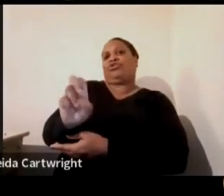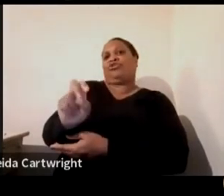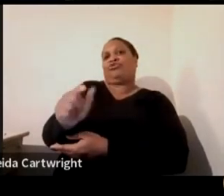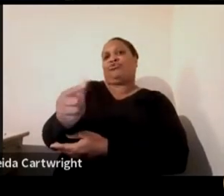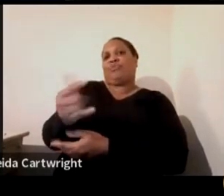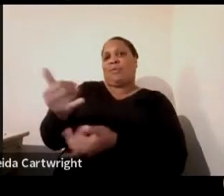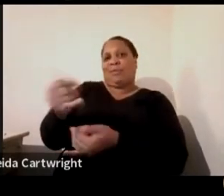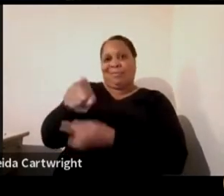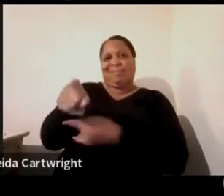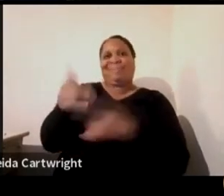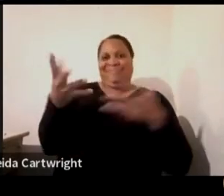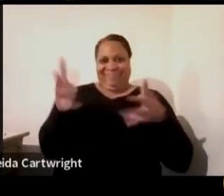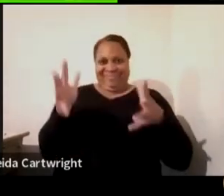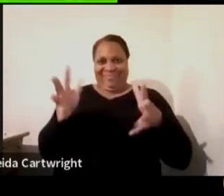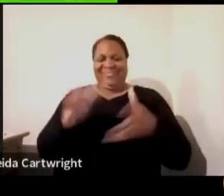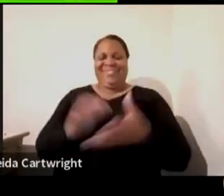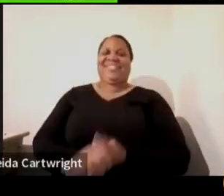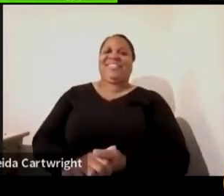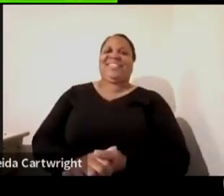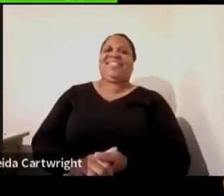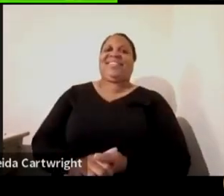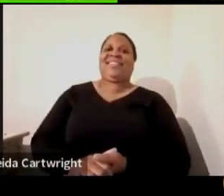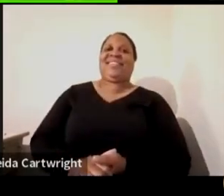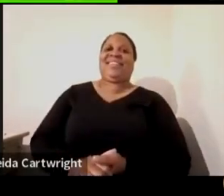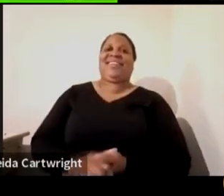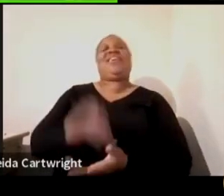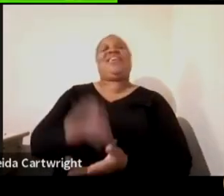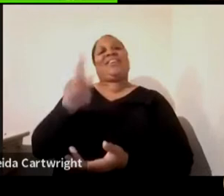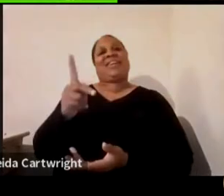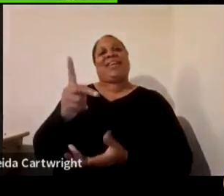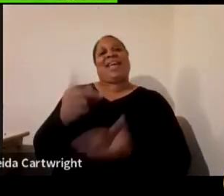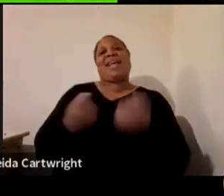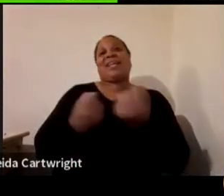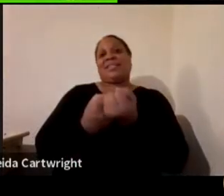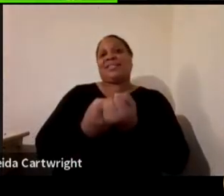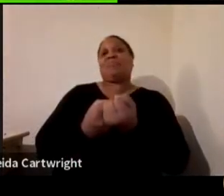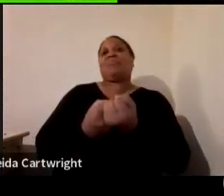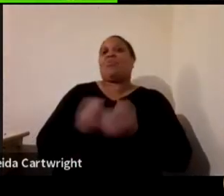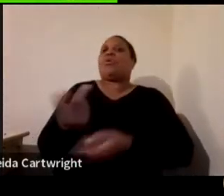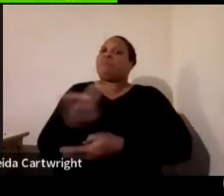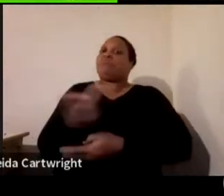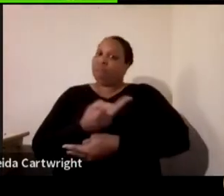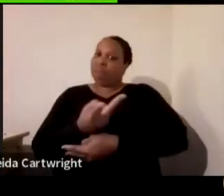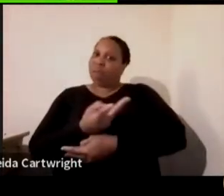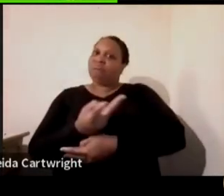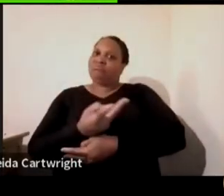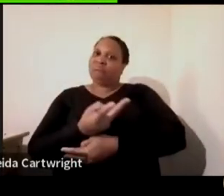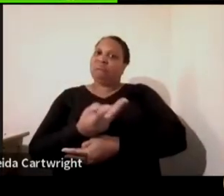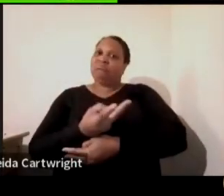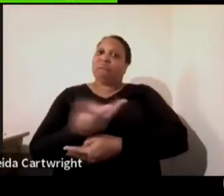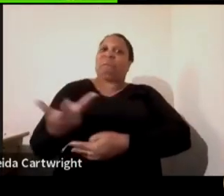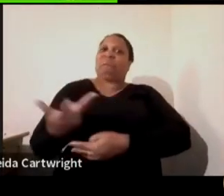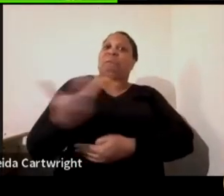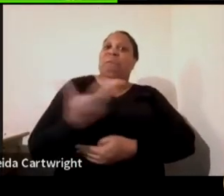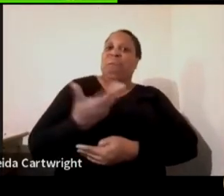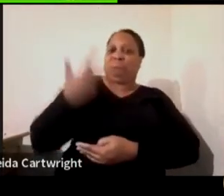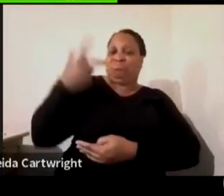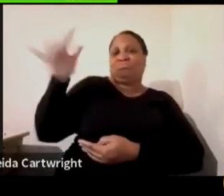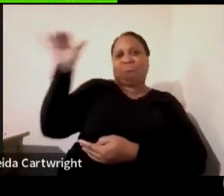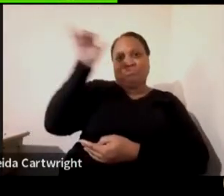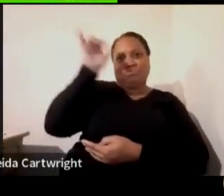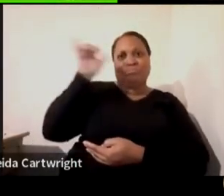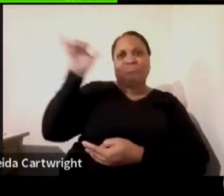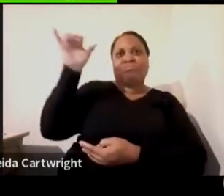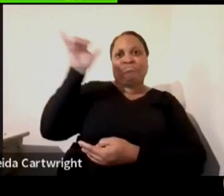closing remarks. Yeah, so I support both what my colleagues have said. And I would say that there are